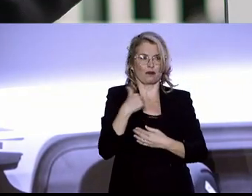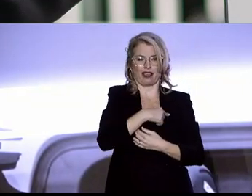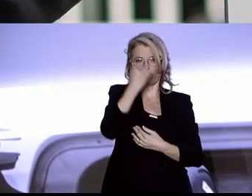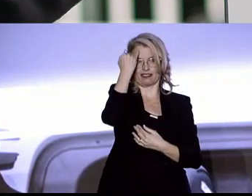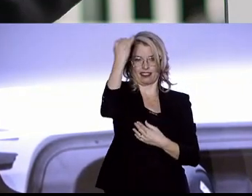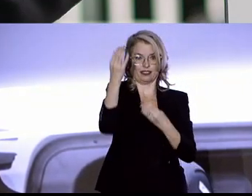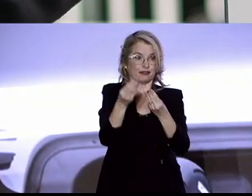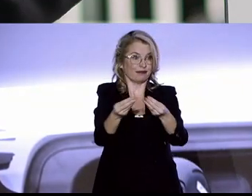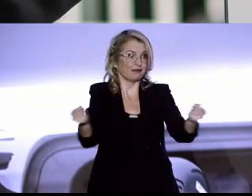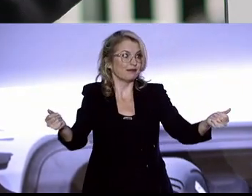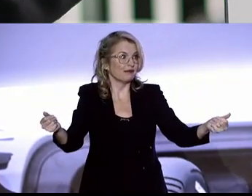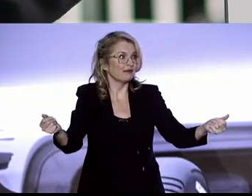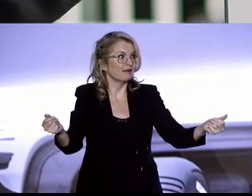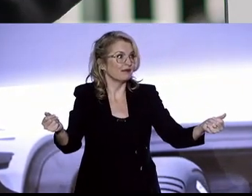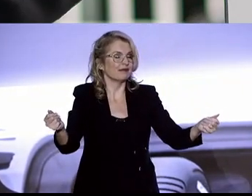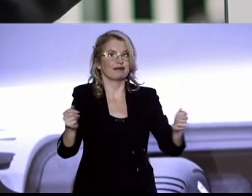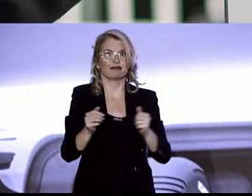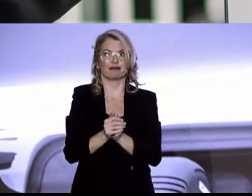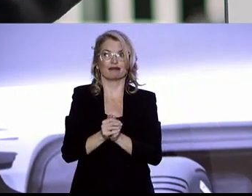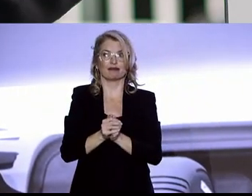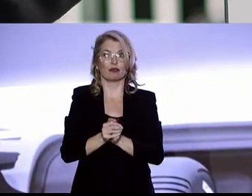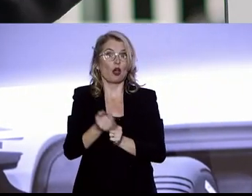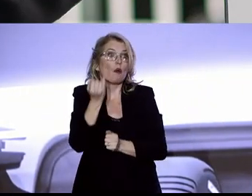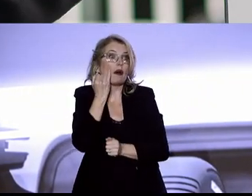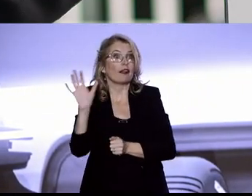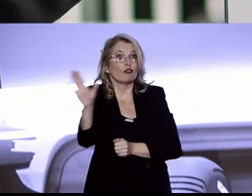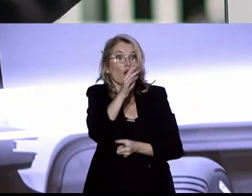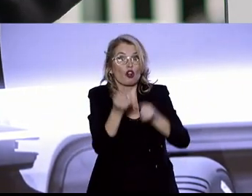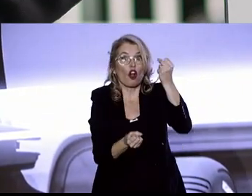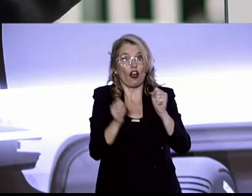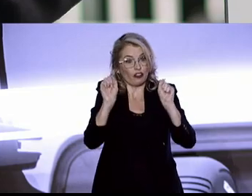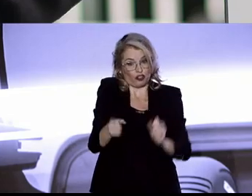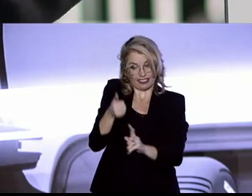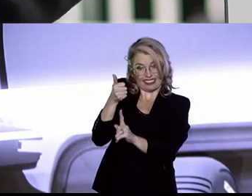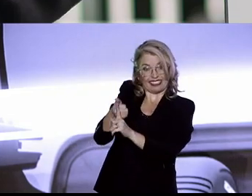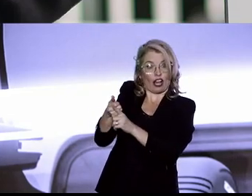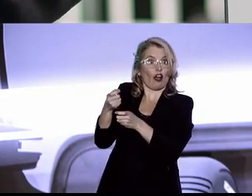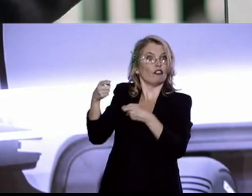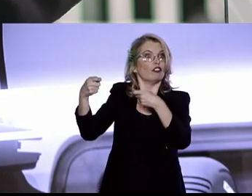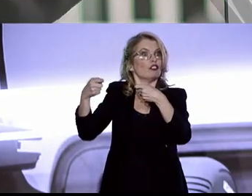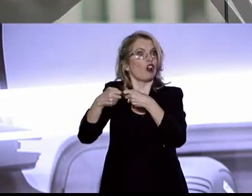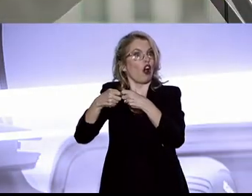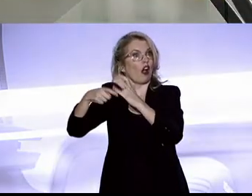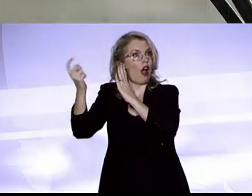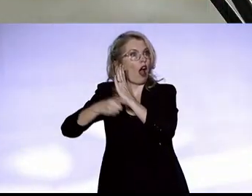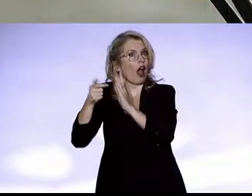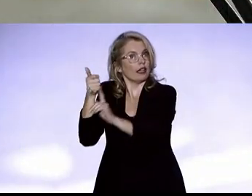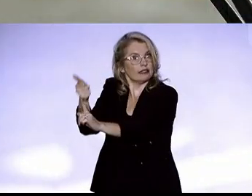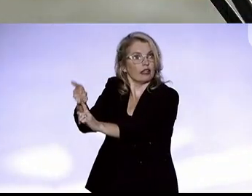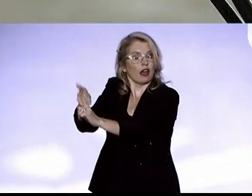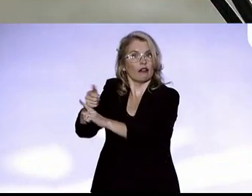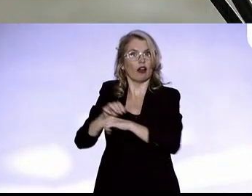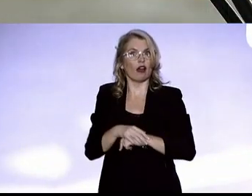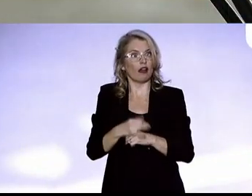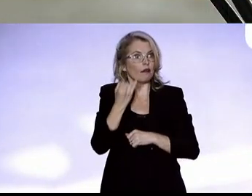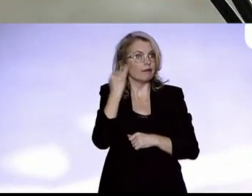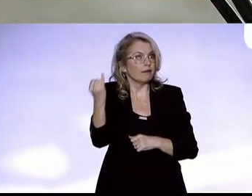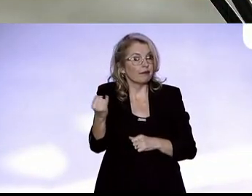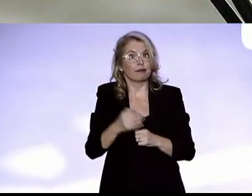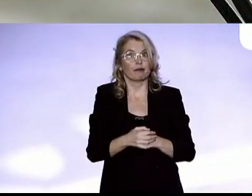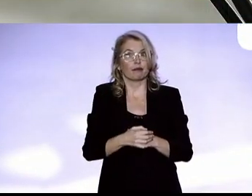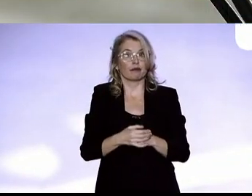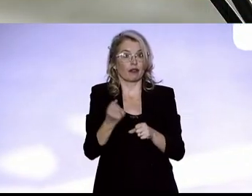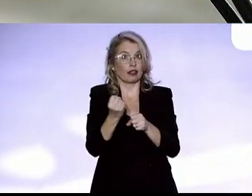we have a solution. What if your car could go charge itself? The year